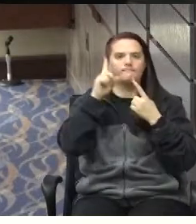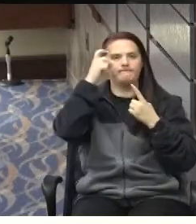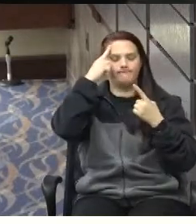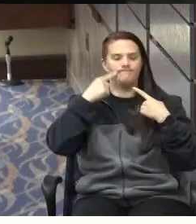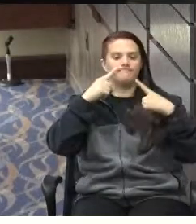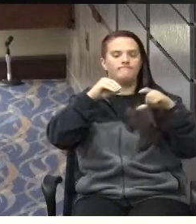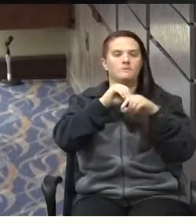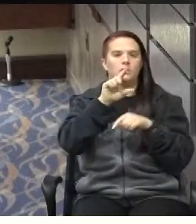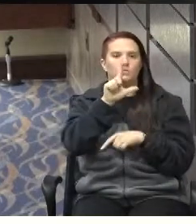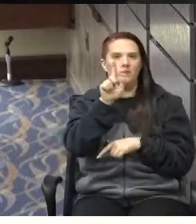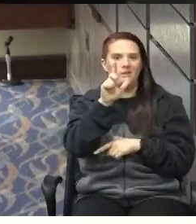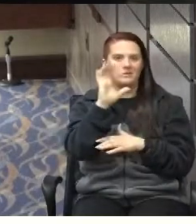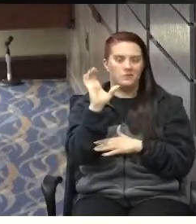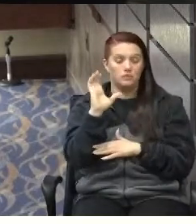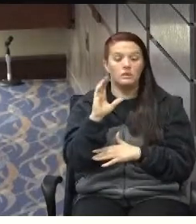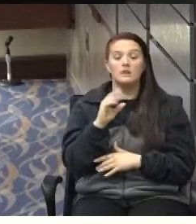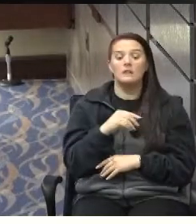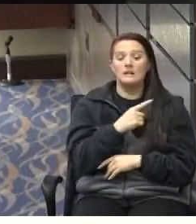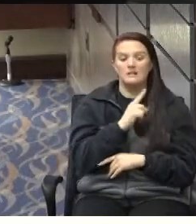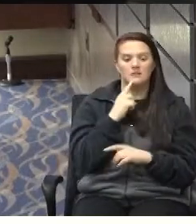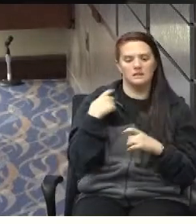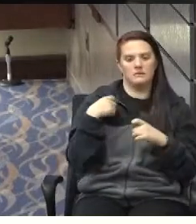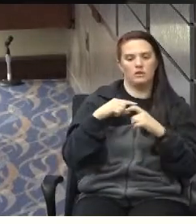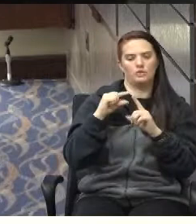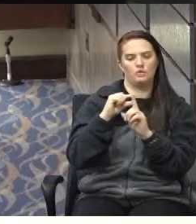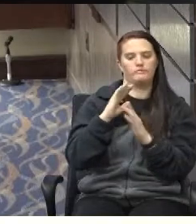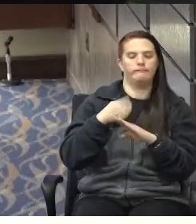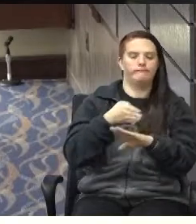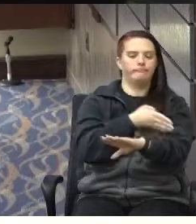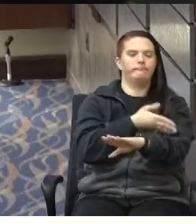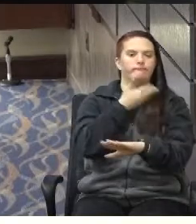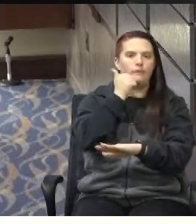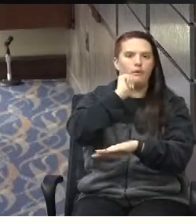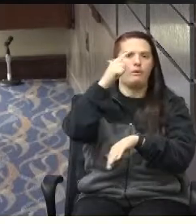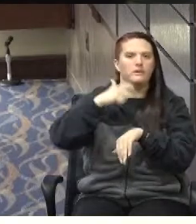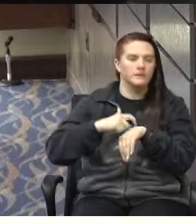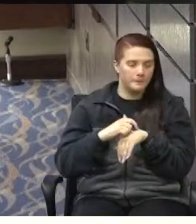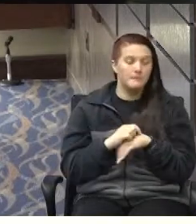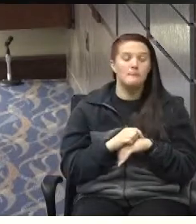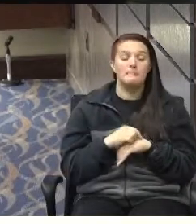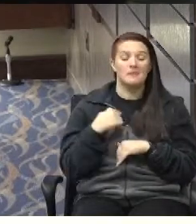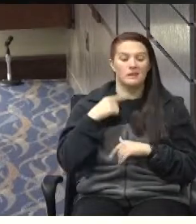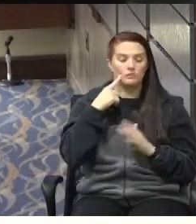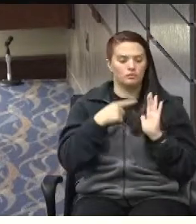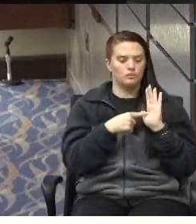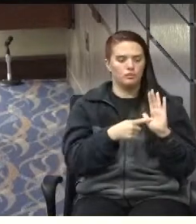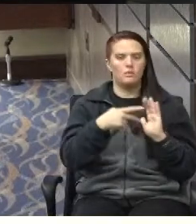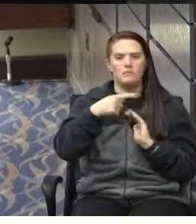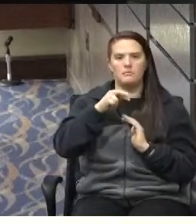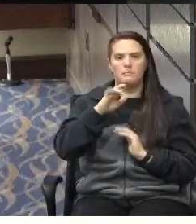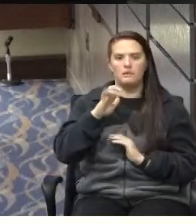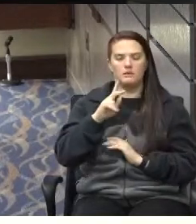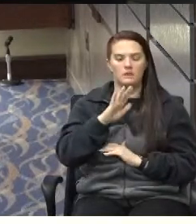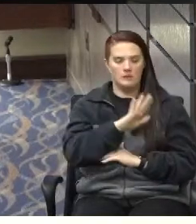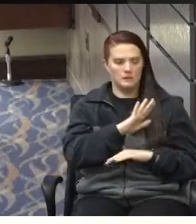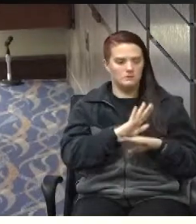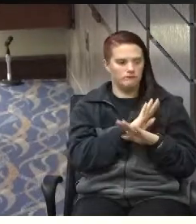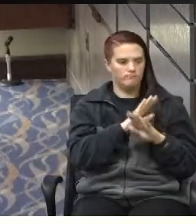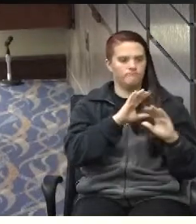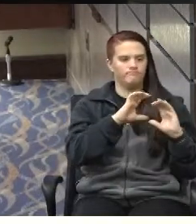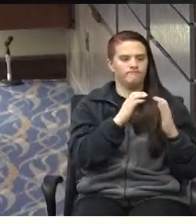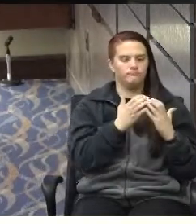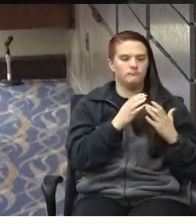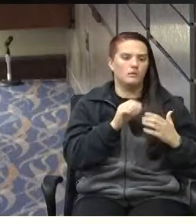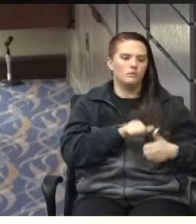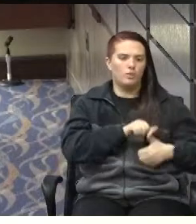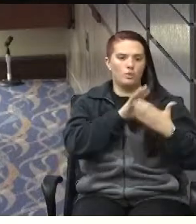century. May Horrendo is a Spanish word meaning getting better all the time, and it reflects Patrick and his firm's approach with clients who